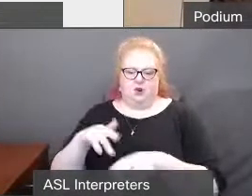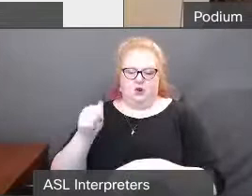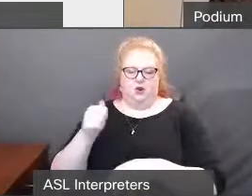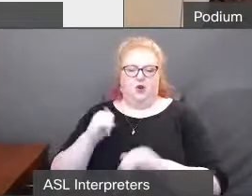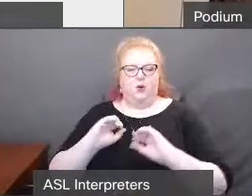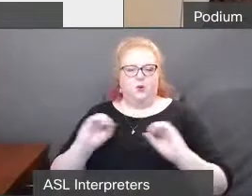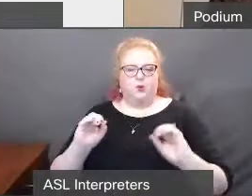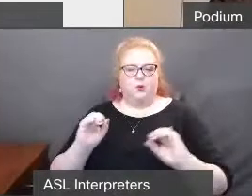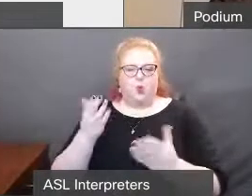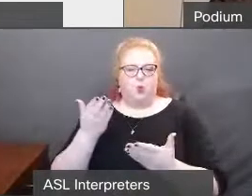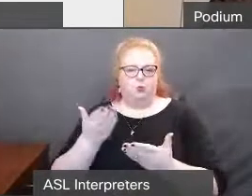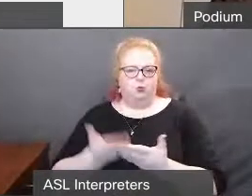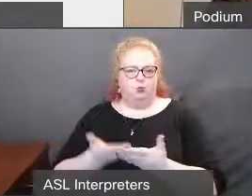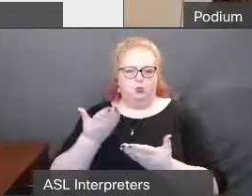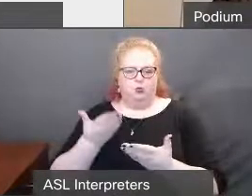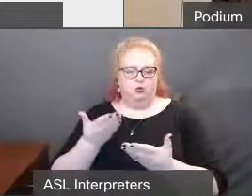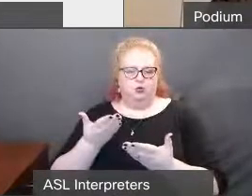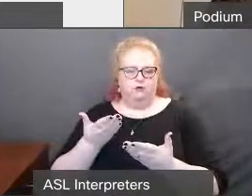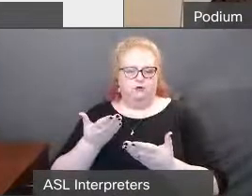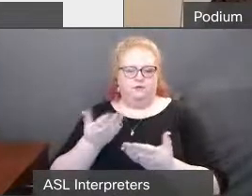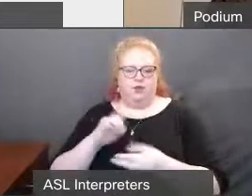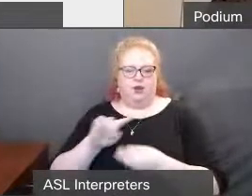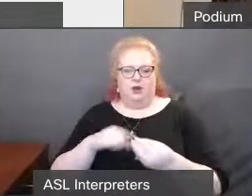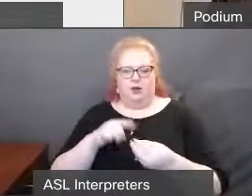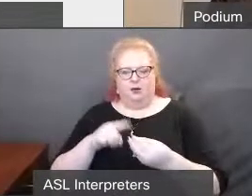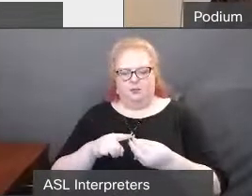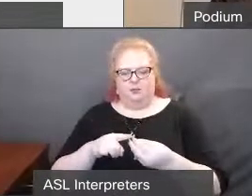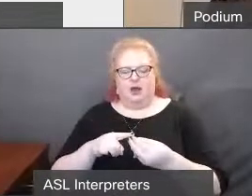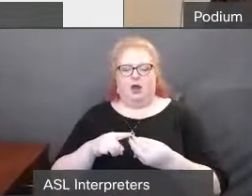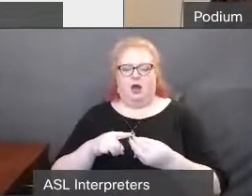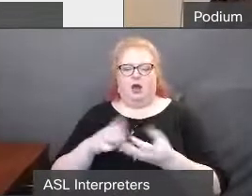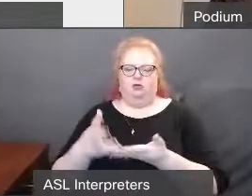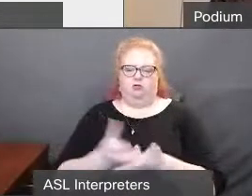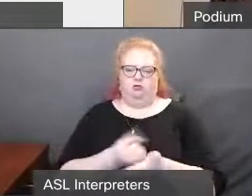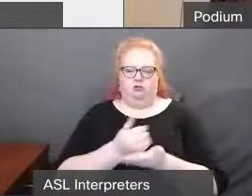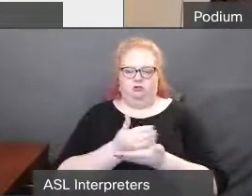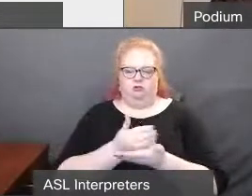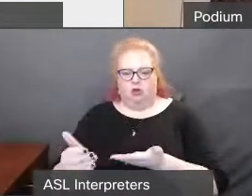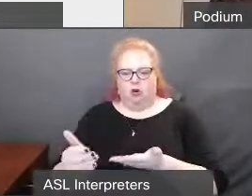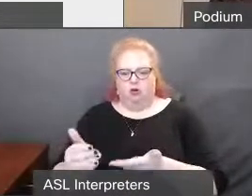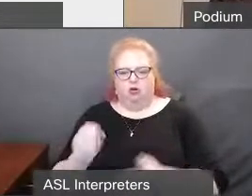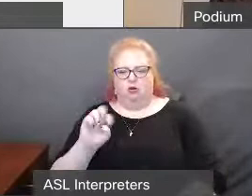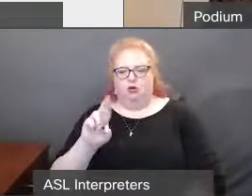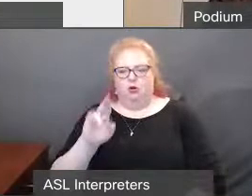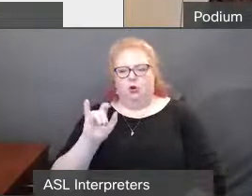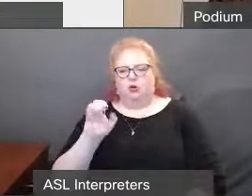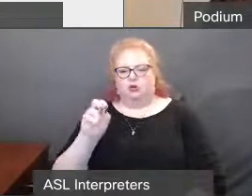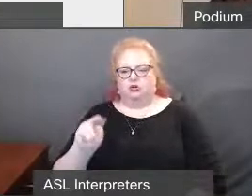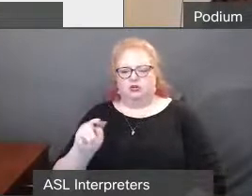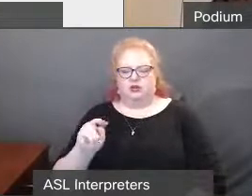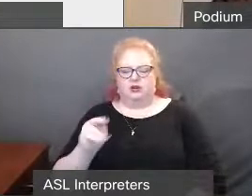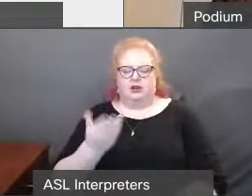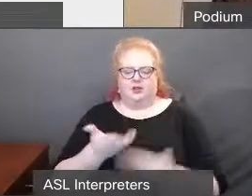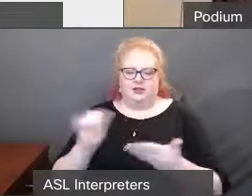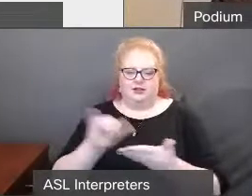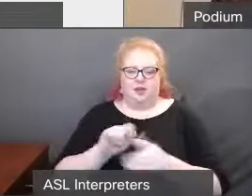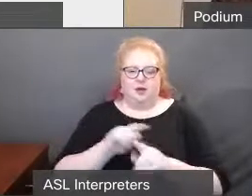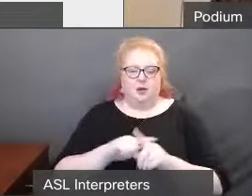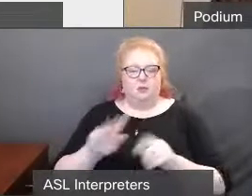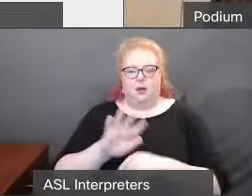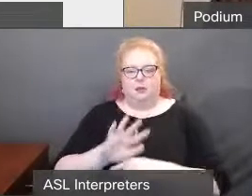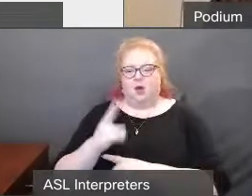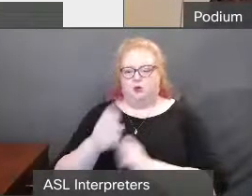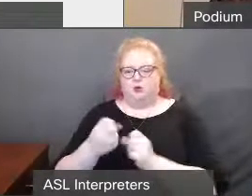of any erosion and things of that nature. I think probably about 2 years ago when we were first here for the